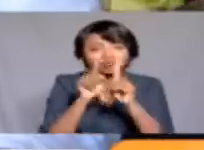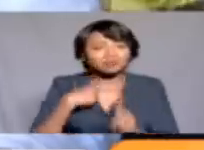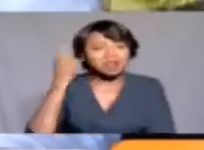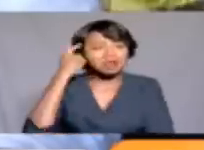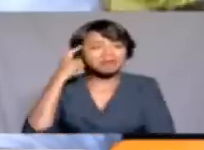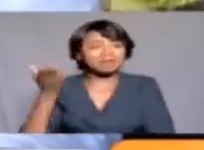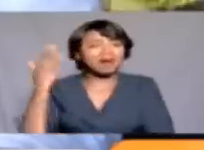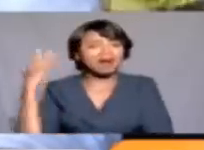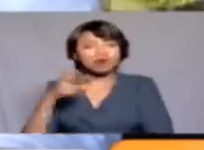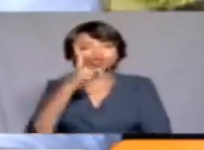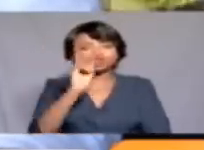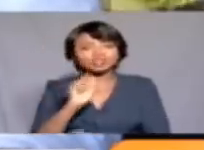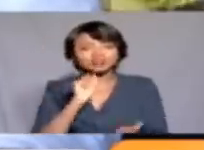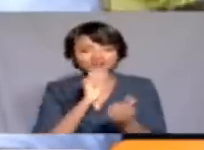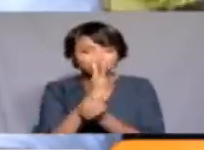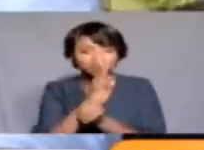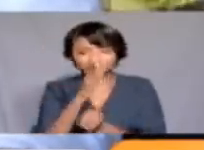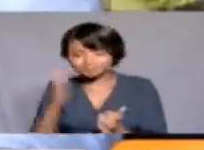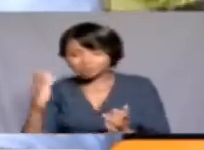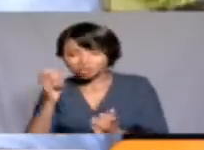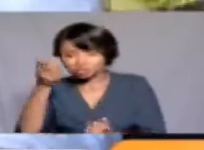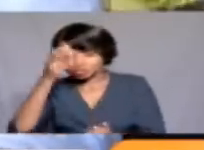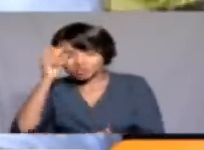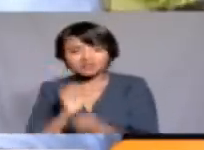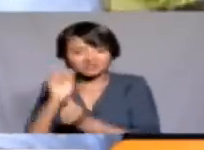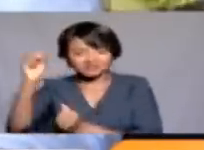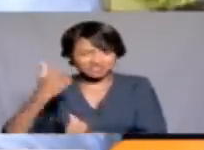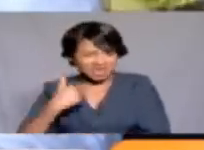in 2014, 2015, where they were very...